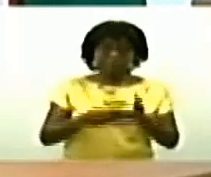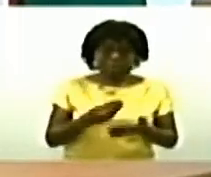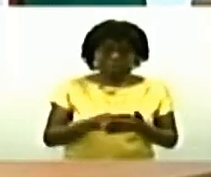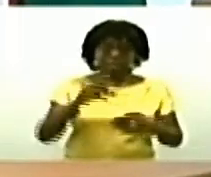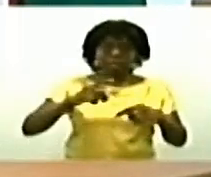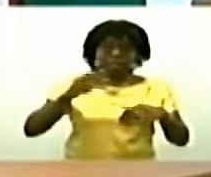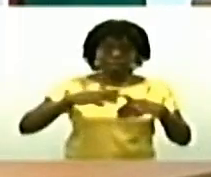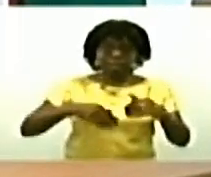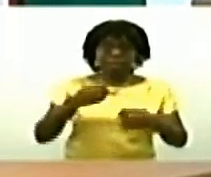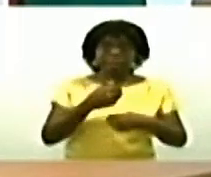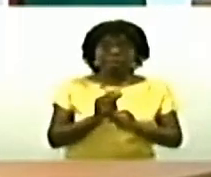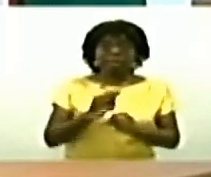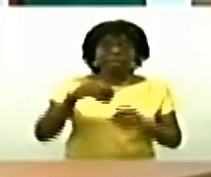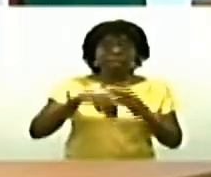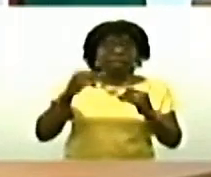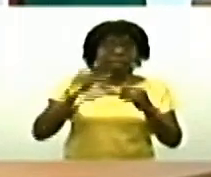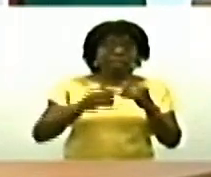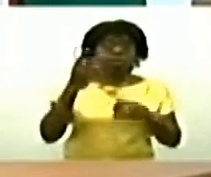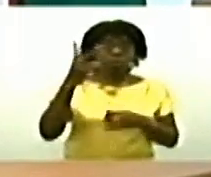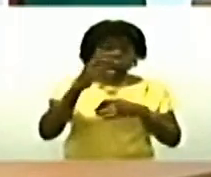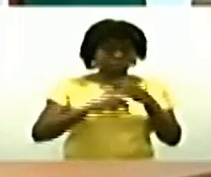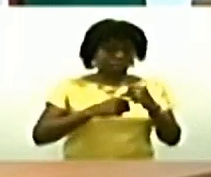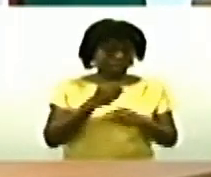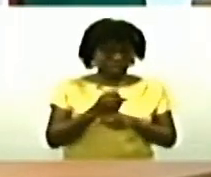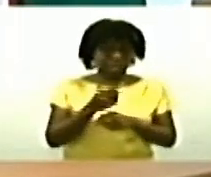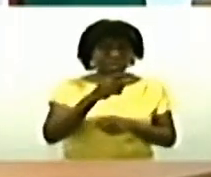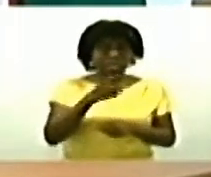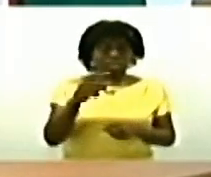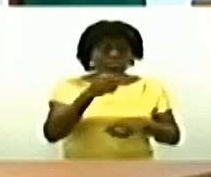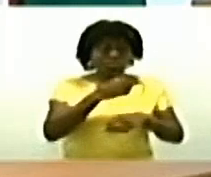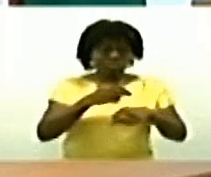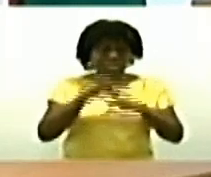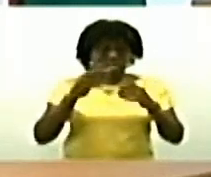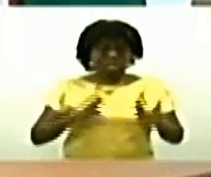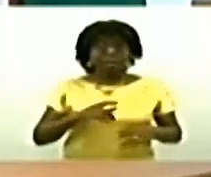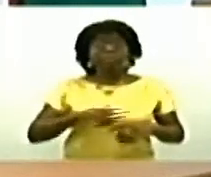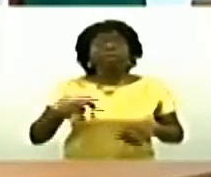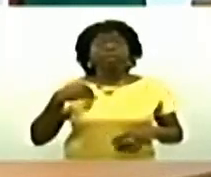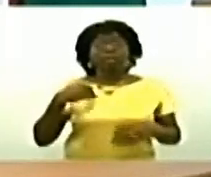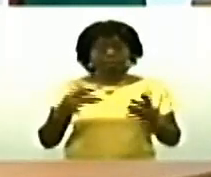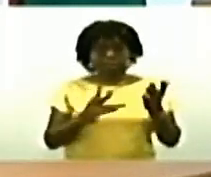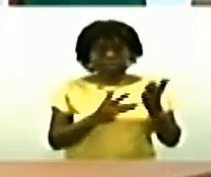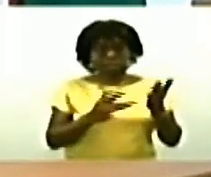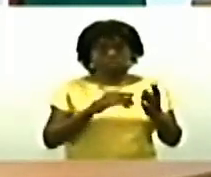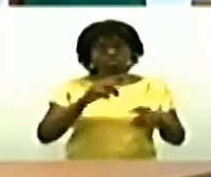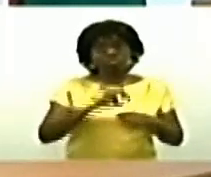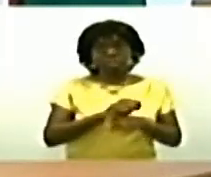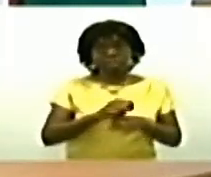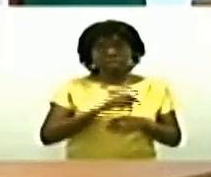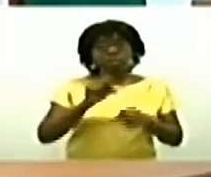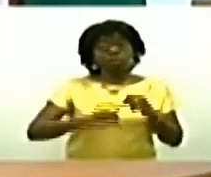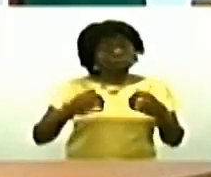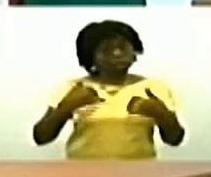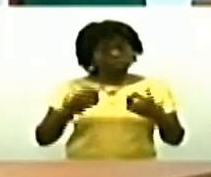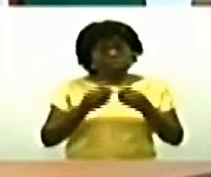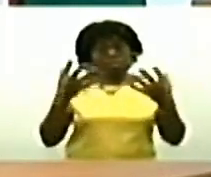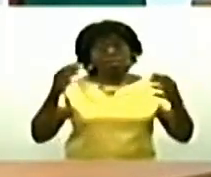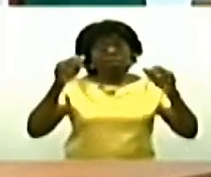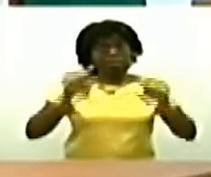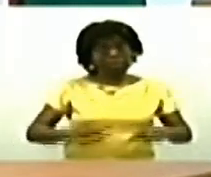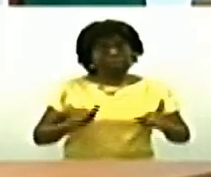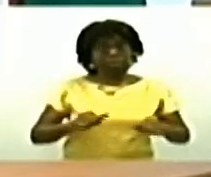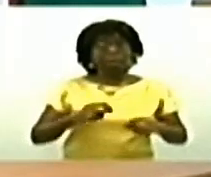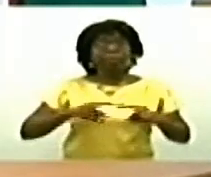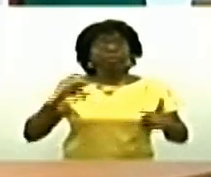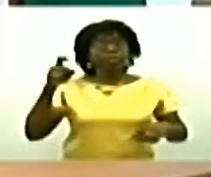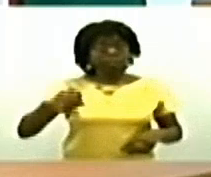years. And he's a Grenadian, but he has the technological training. So there are great possibilities, but we